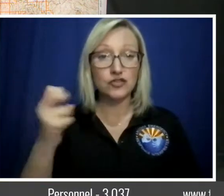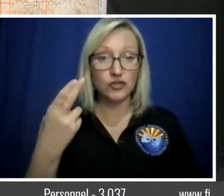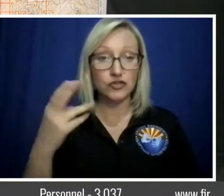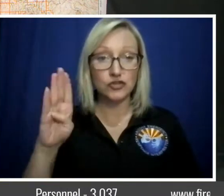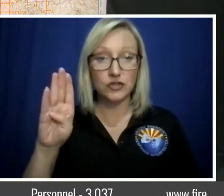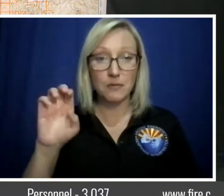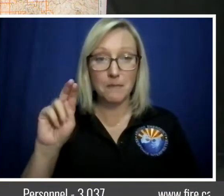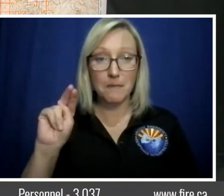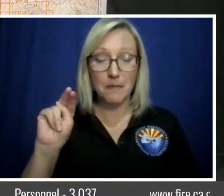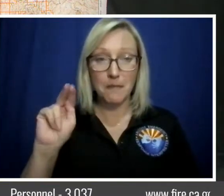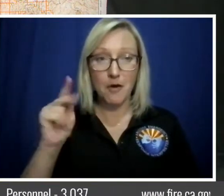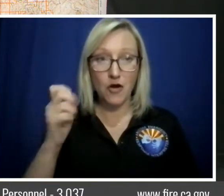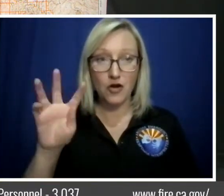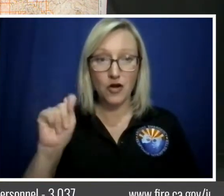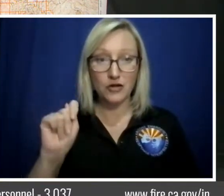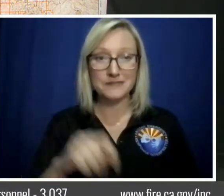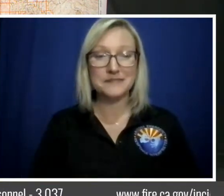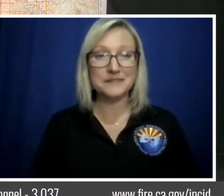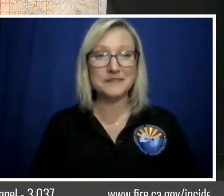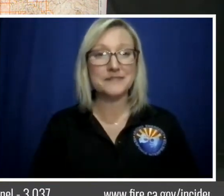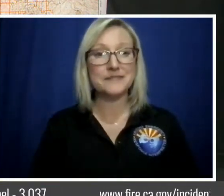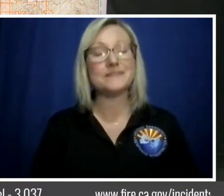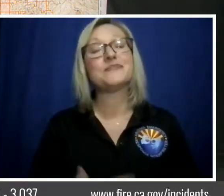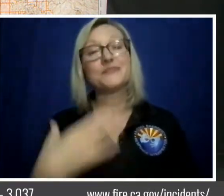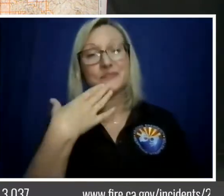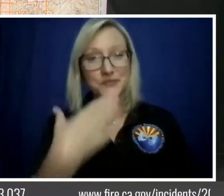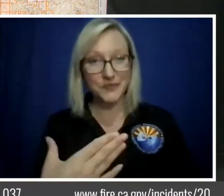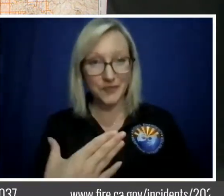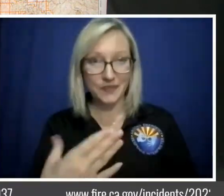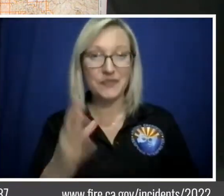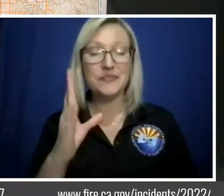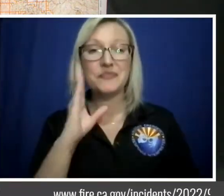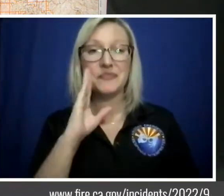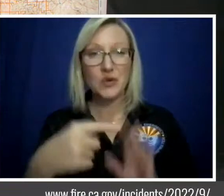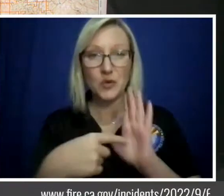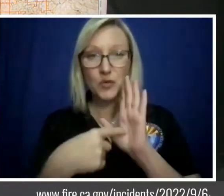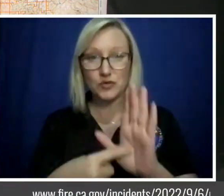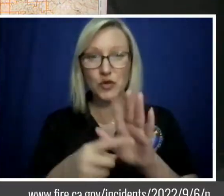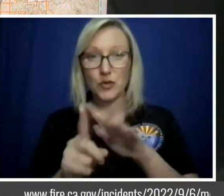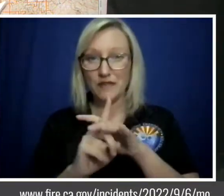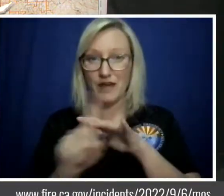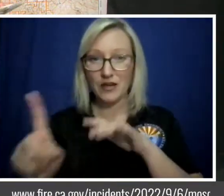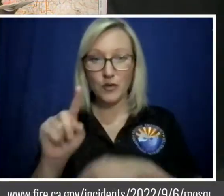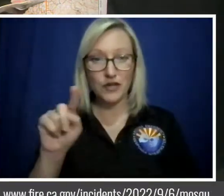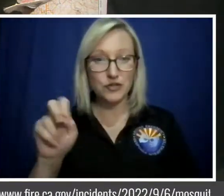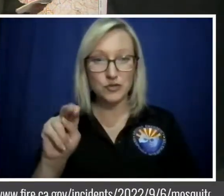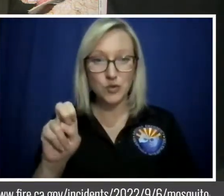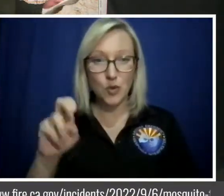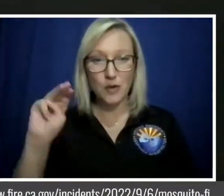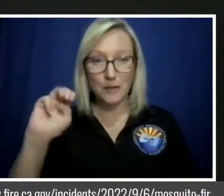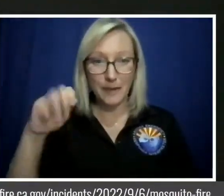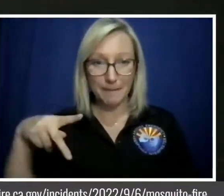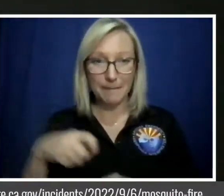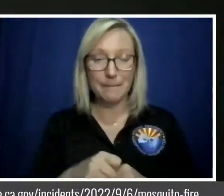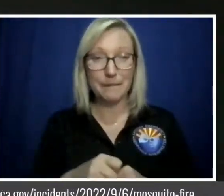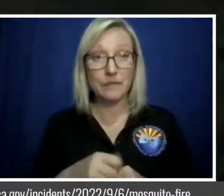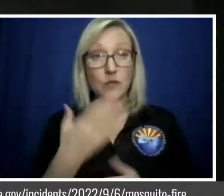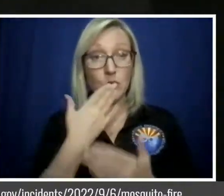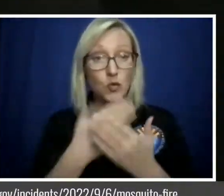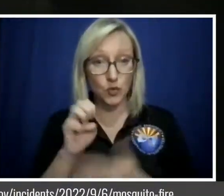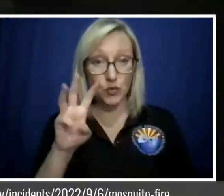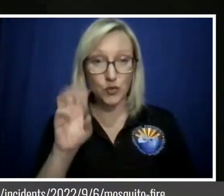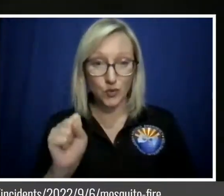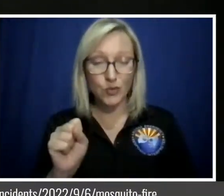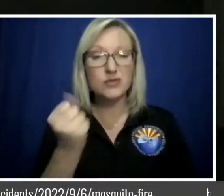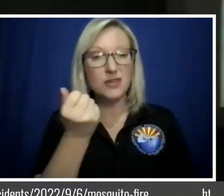Thank you. Good evening. We'll go to our evacuation zone map once again. Good news today, we were able to repopulate some more